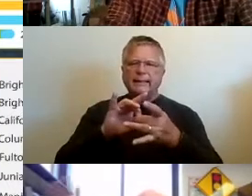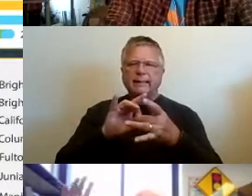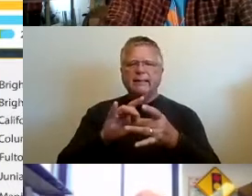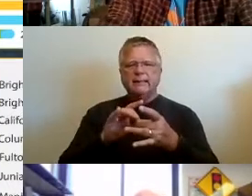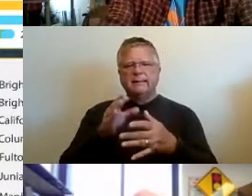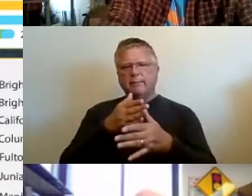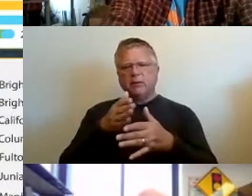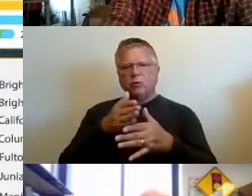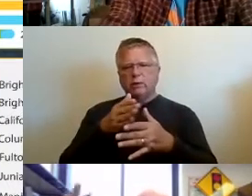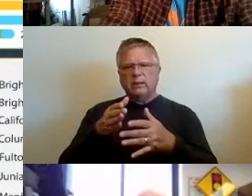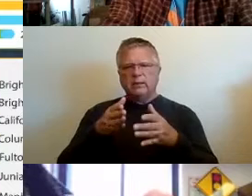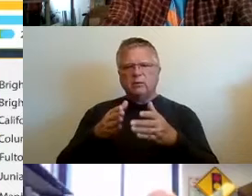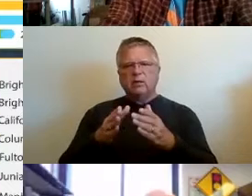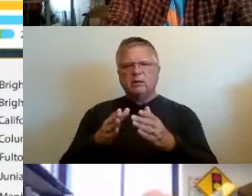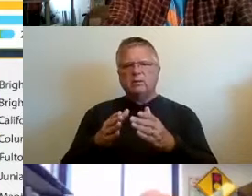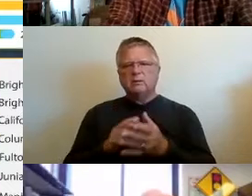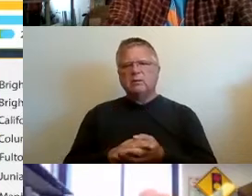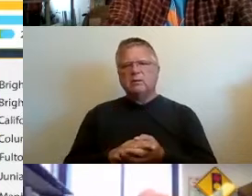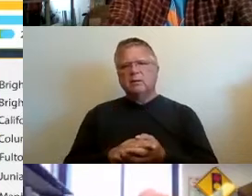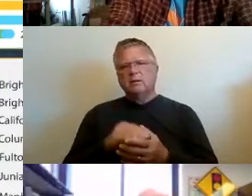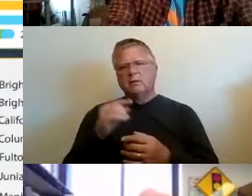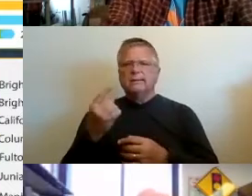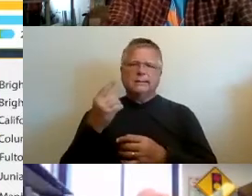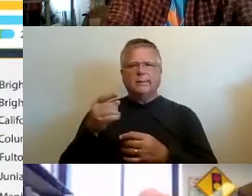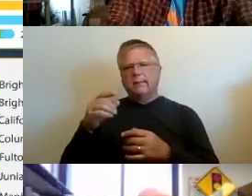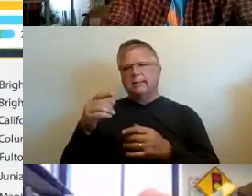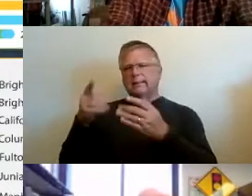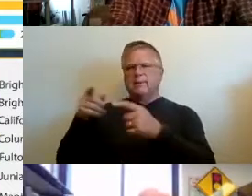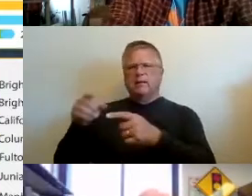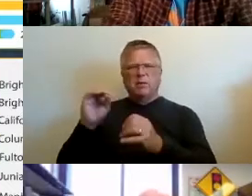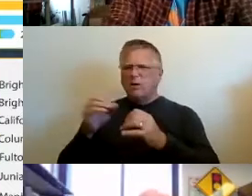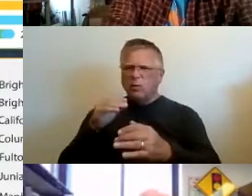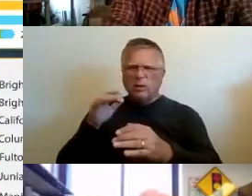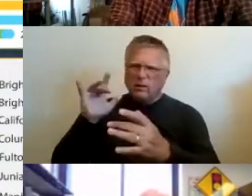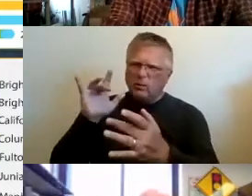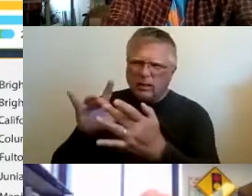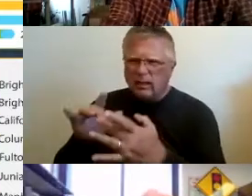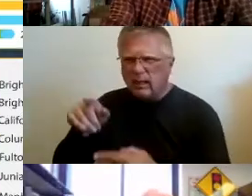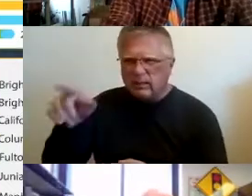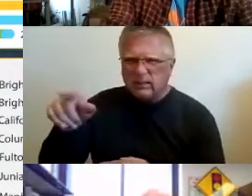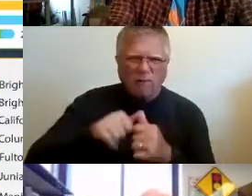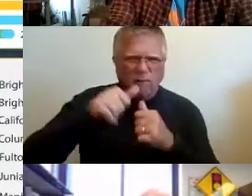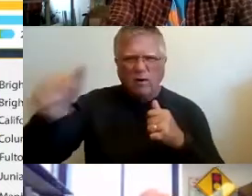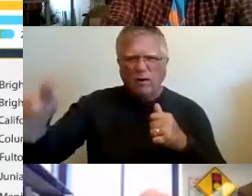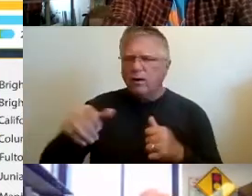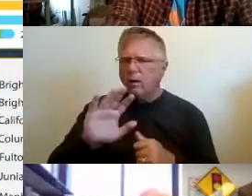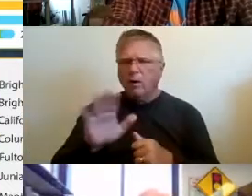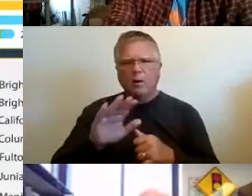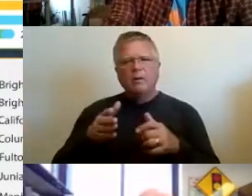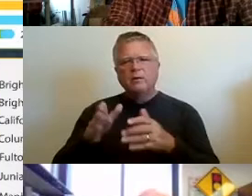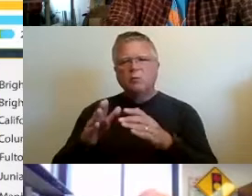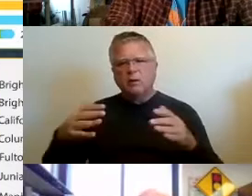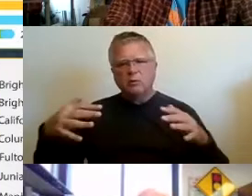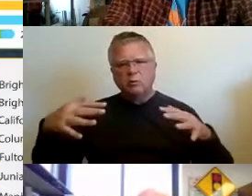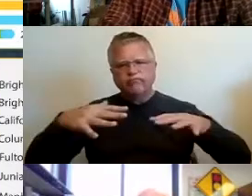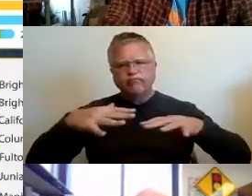it's not just one piece done off somewhere on a street that nobody can really get to and use. These routes are hopefully going to